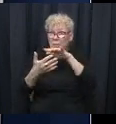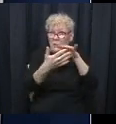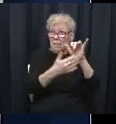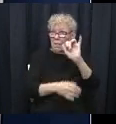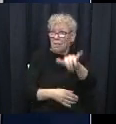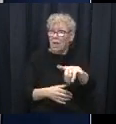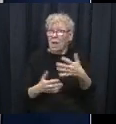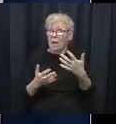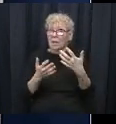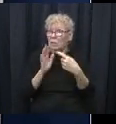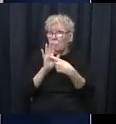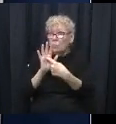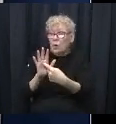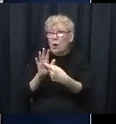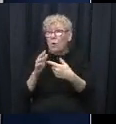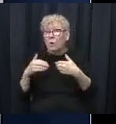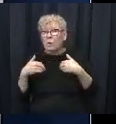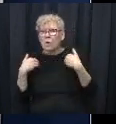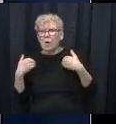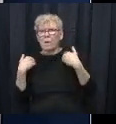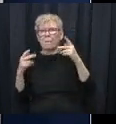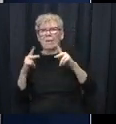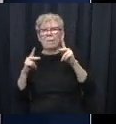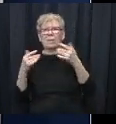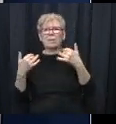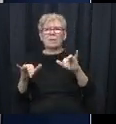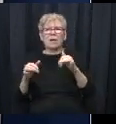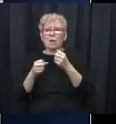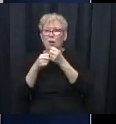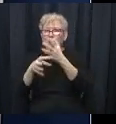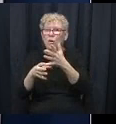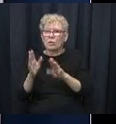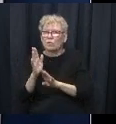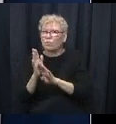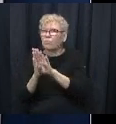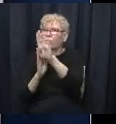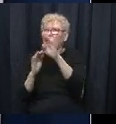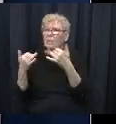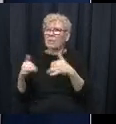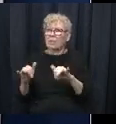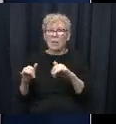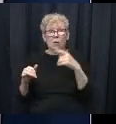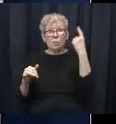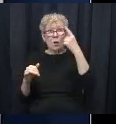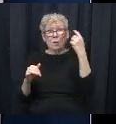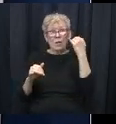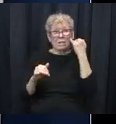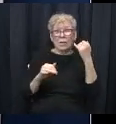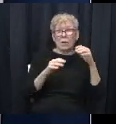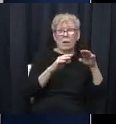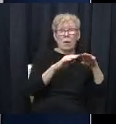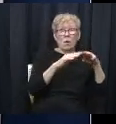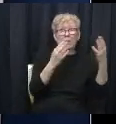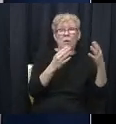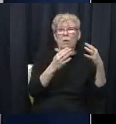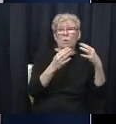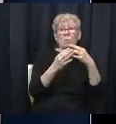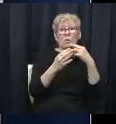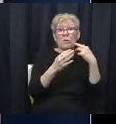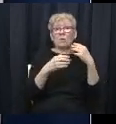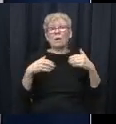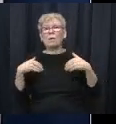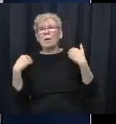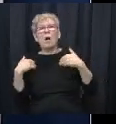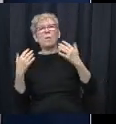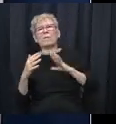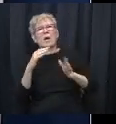that opening up businesses to a population that haven't been inoculated yet could stall the progress that you've cited to